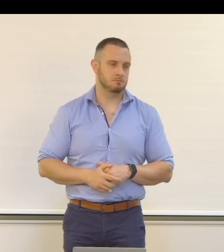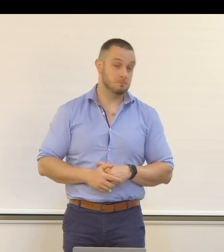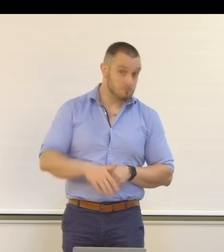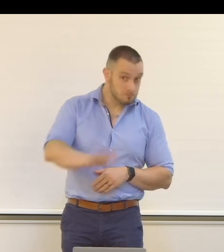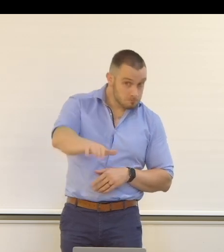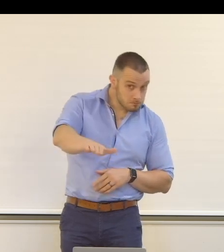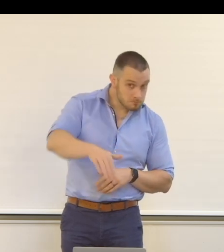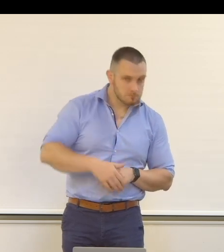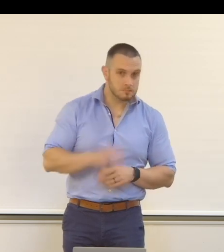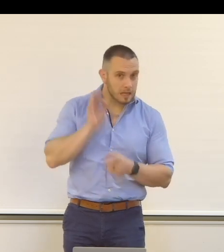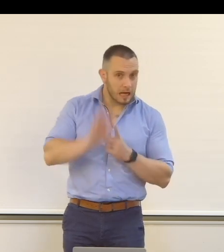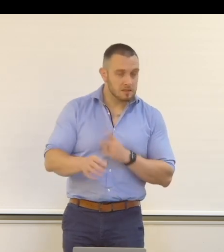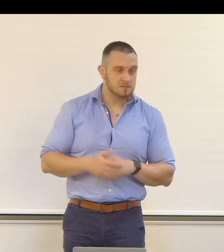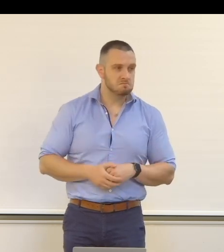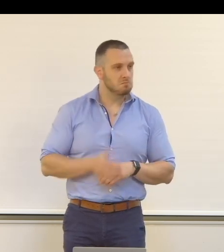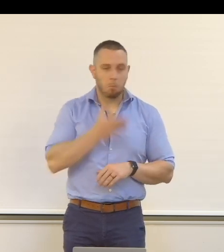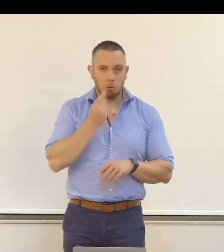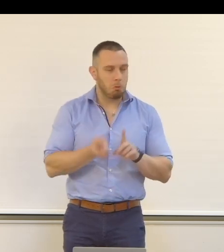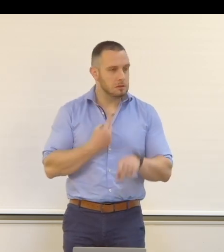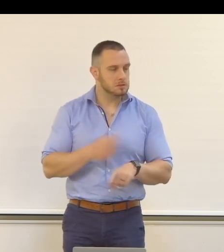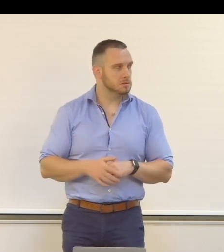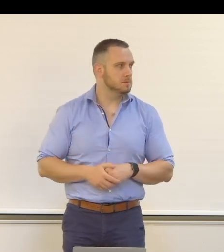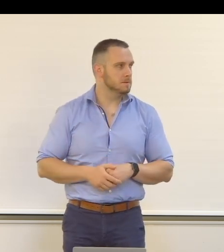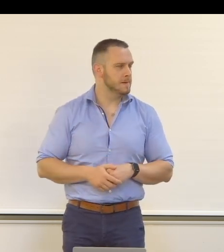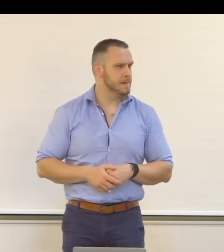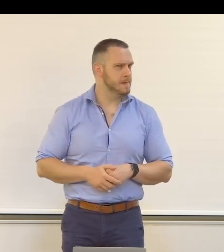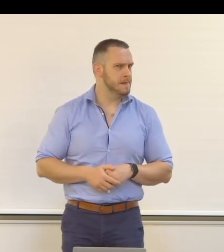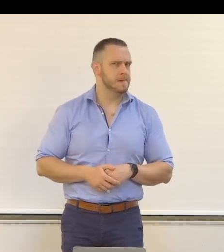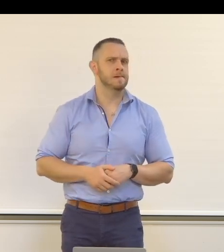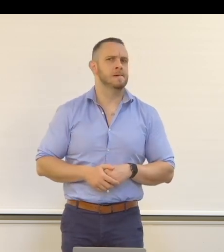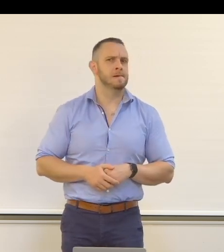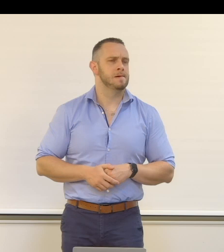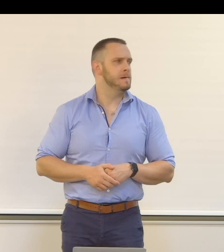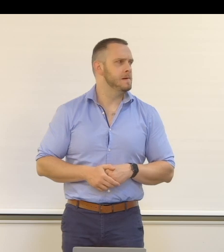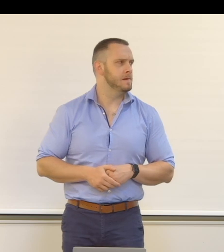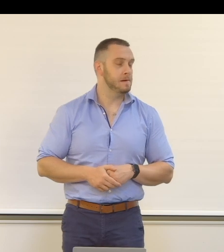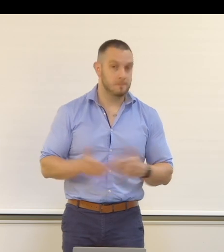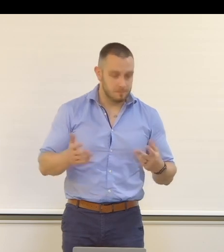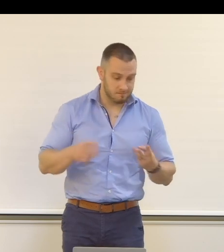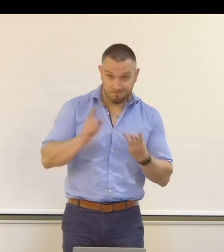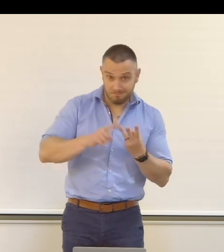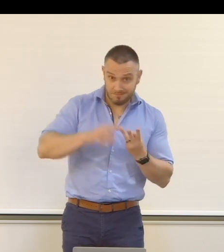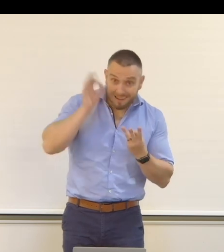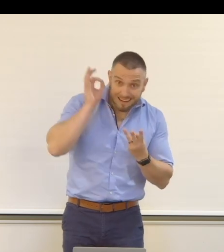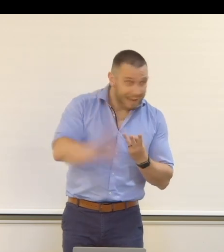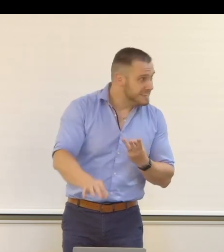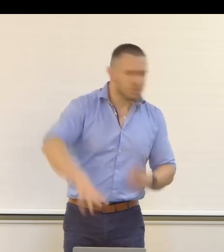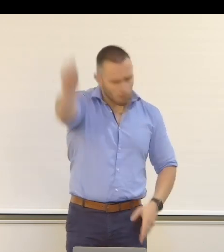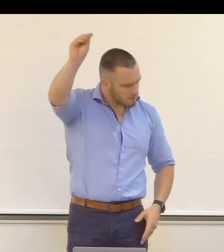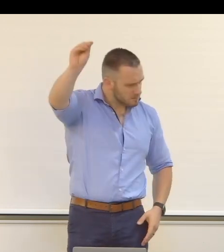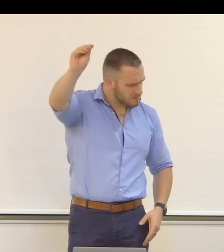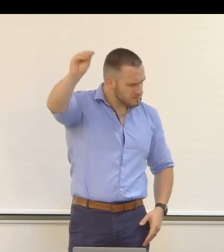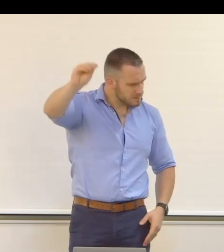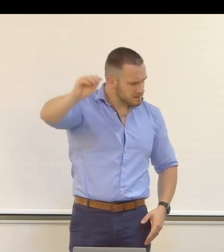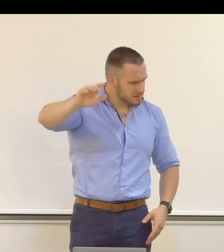question again, and he didn't answer. So I asked him the question again, and he said, "Stop it! Can't you see